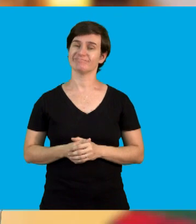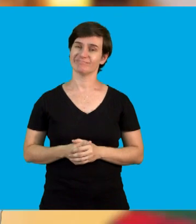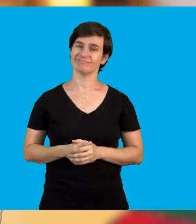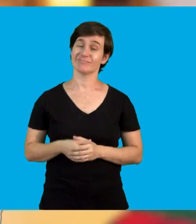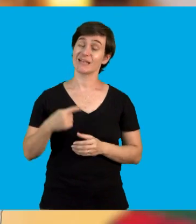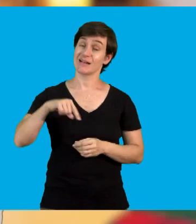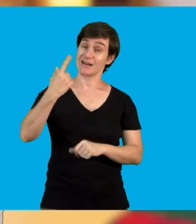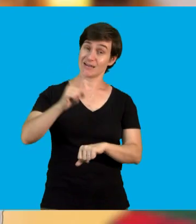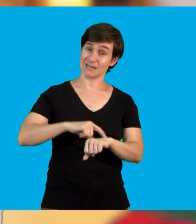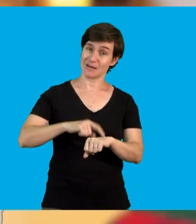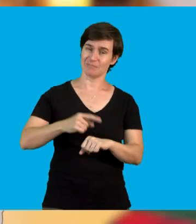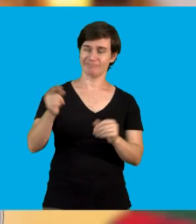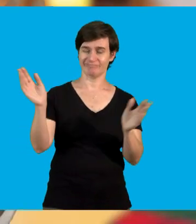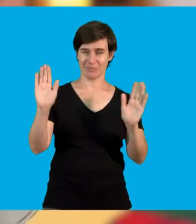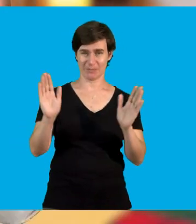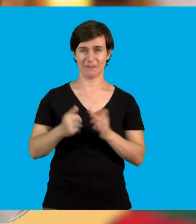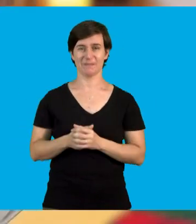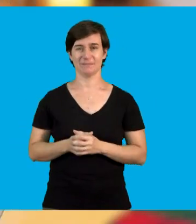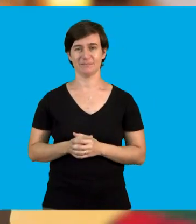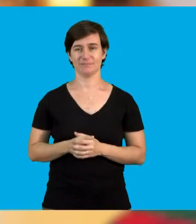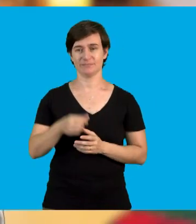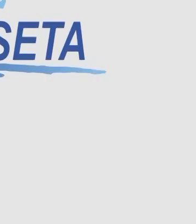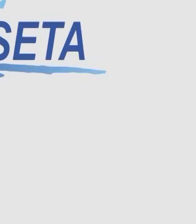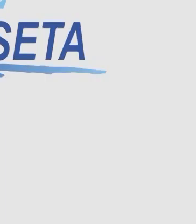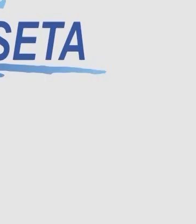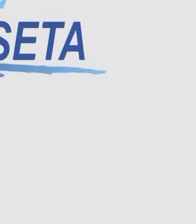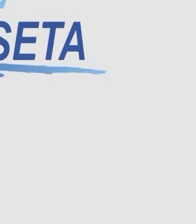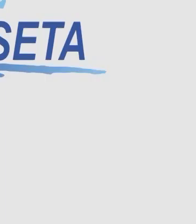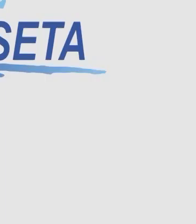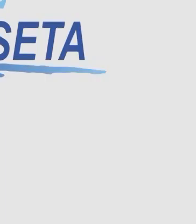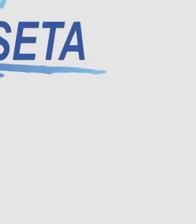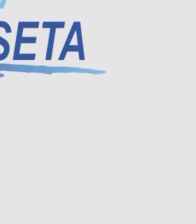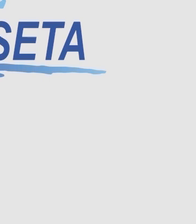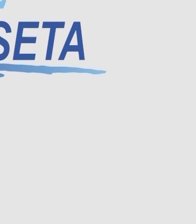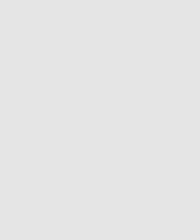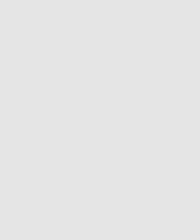And with all of that said, until I see you next time, goodbye.